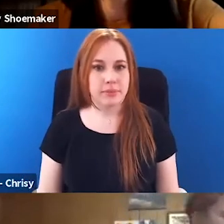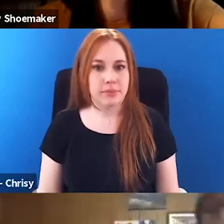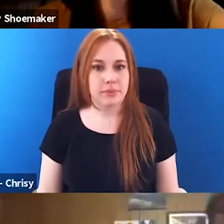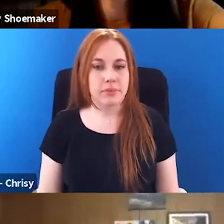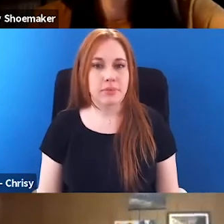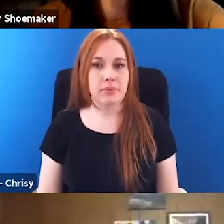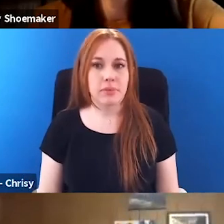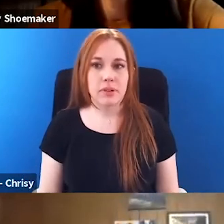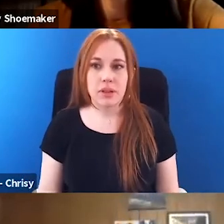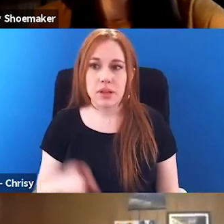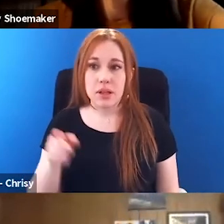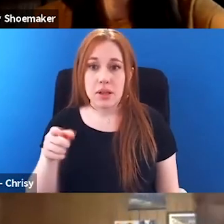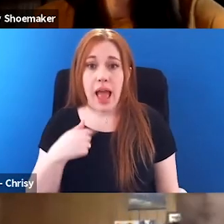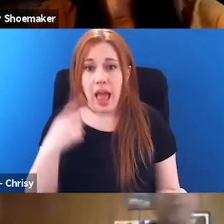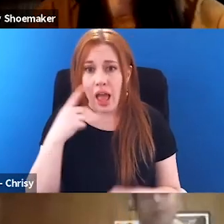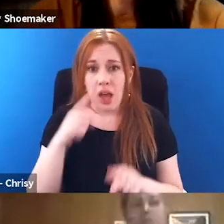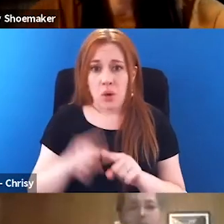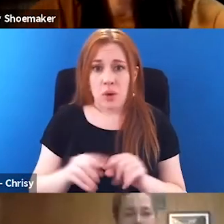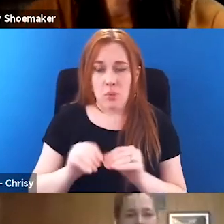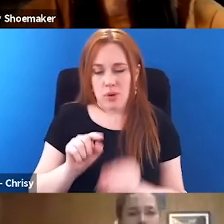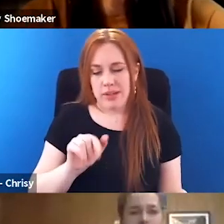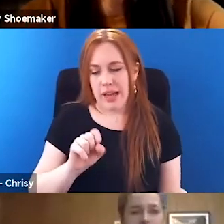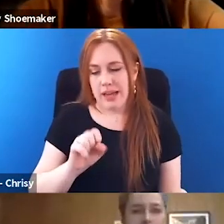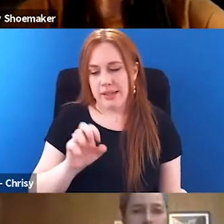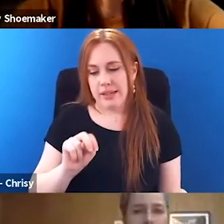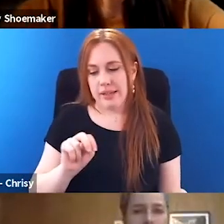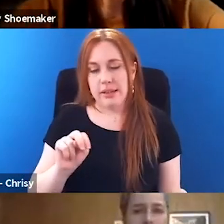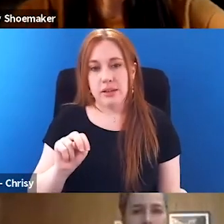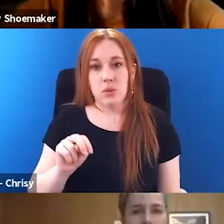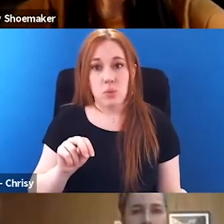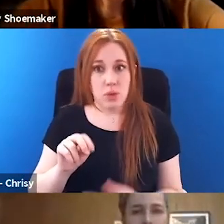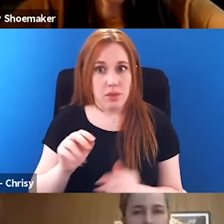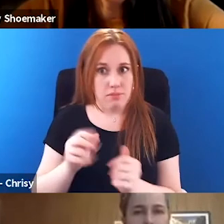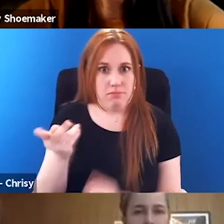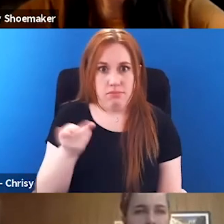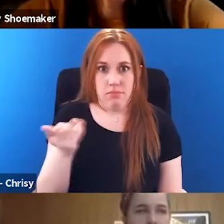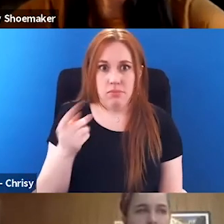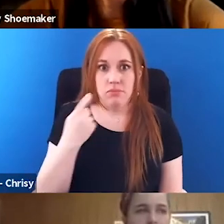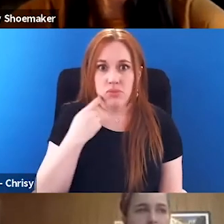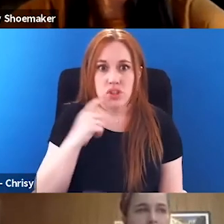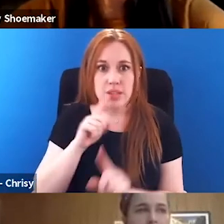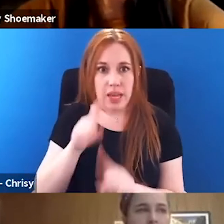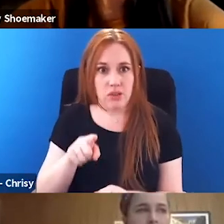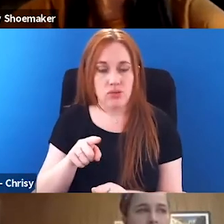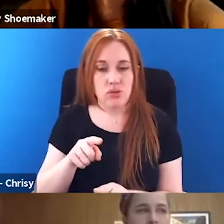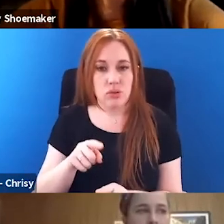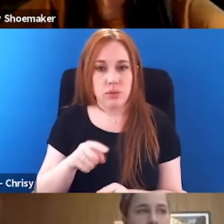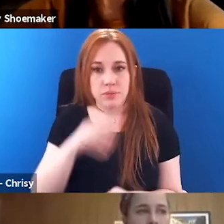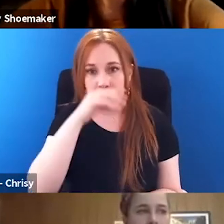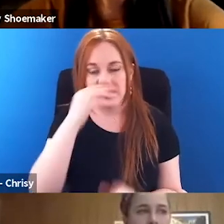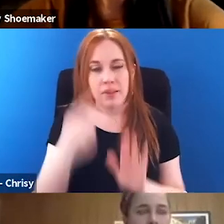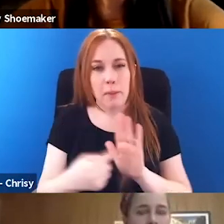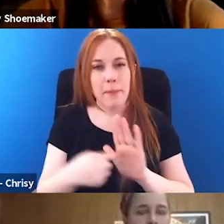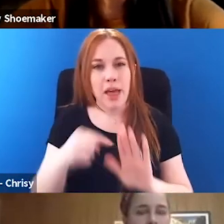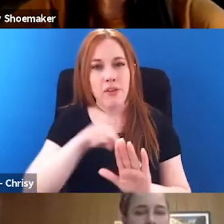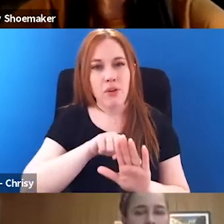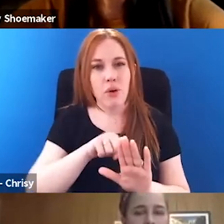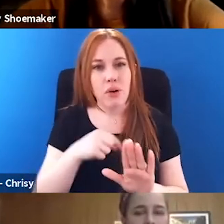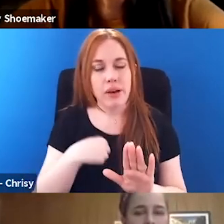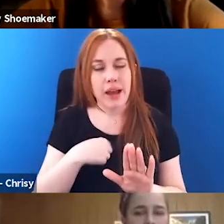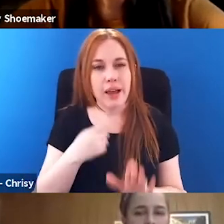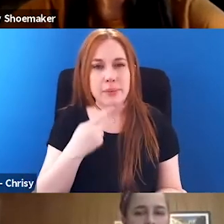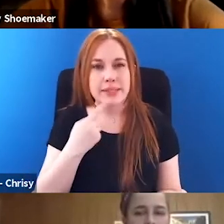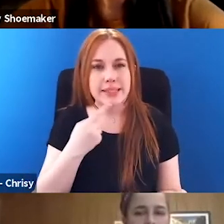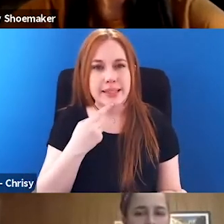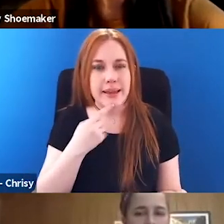I couldn't agree more with what Sean and Jamie have offered. Kind of metaphorically, what I would say